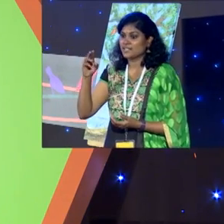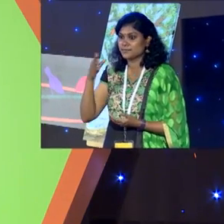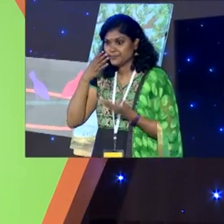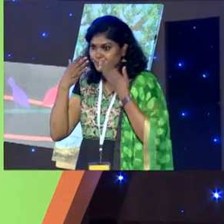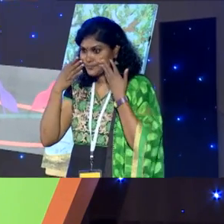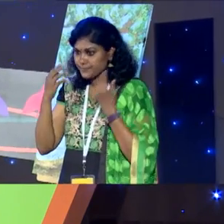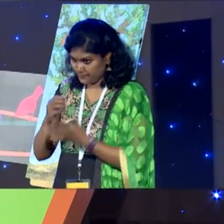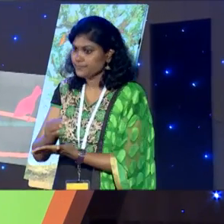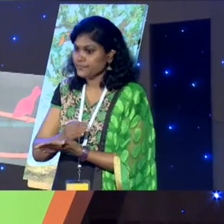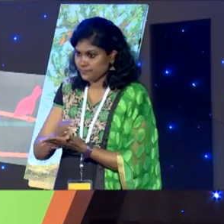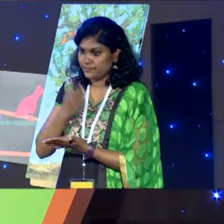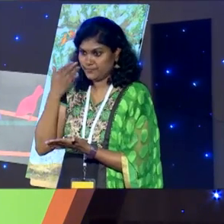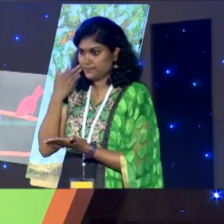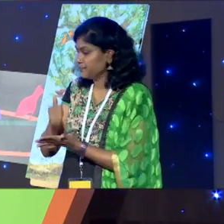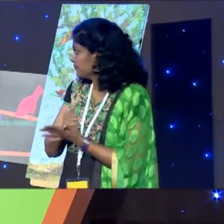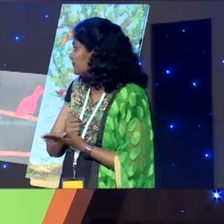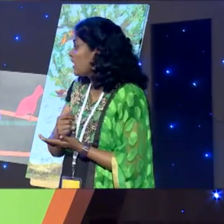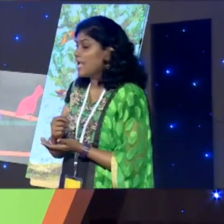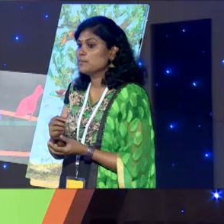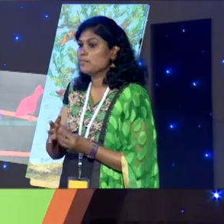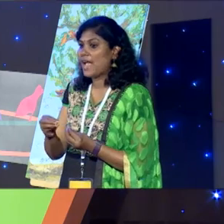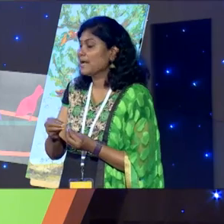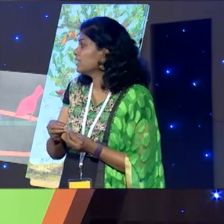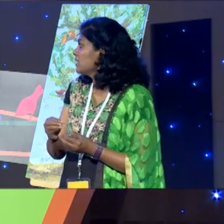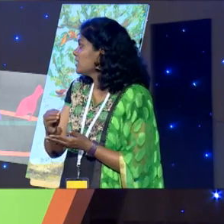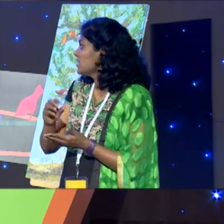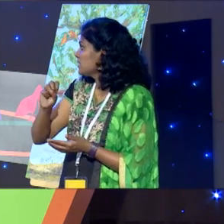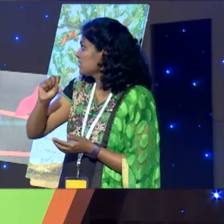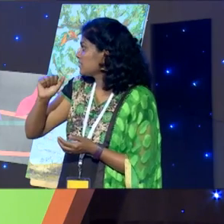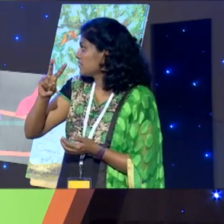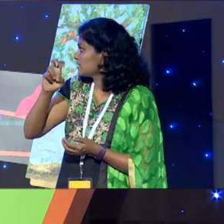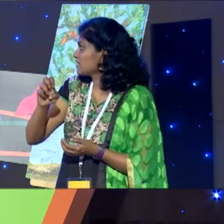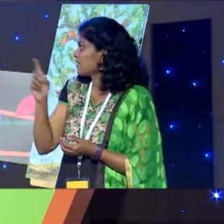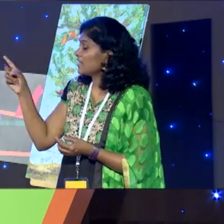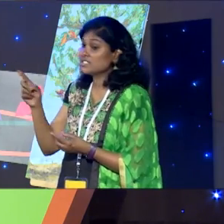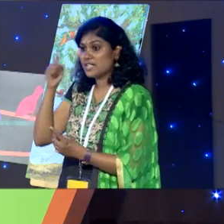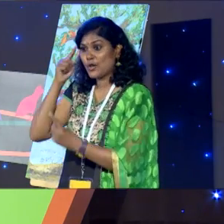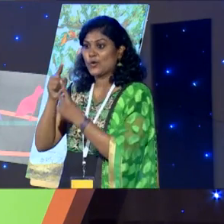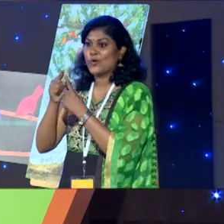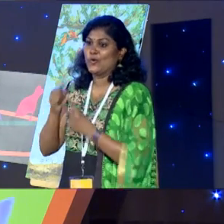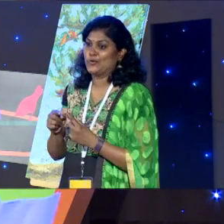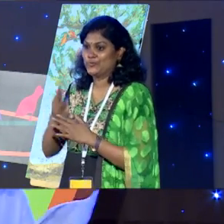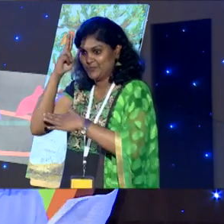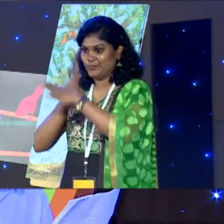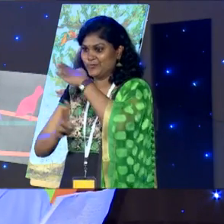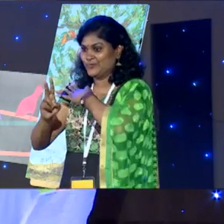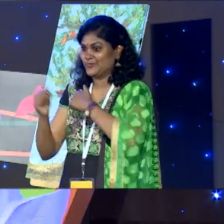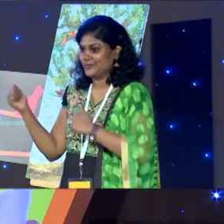them from? That nobody knows, right? So that's part of our objective, is that creating